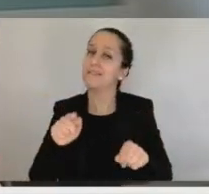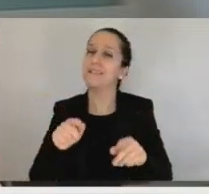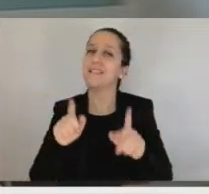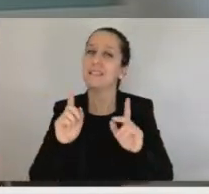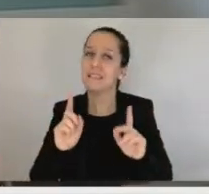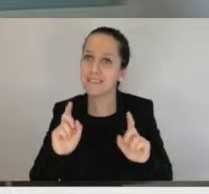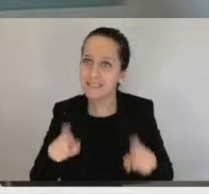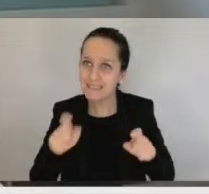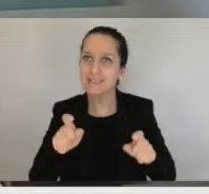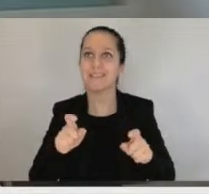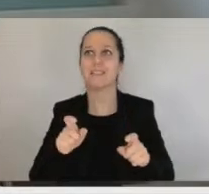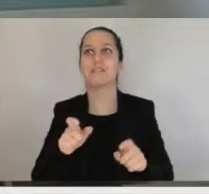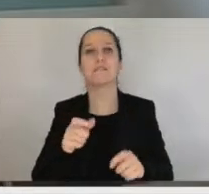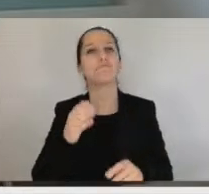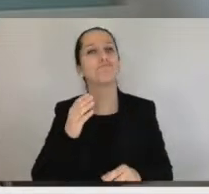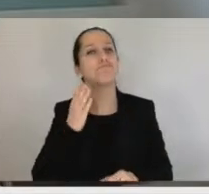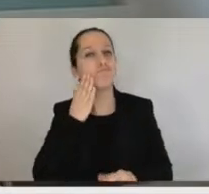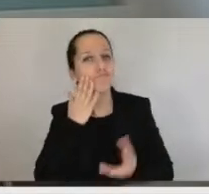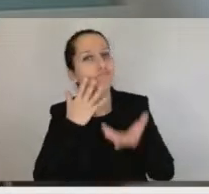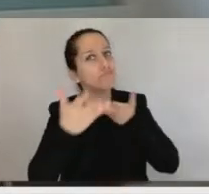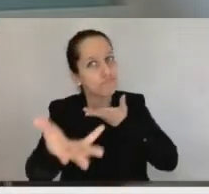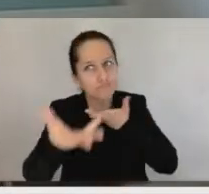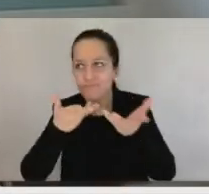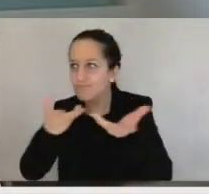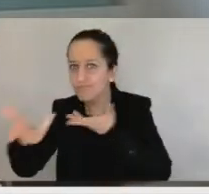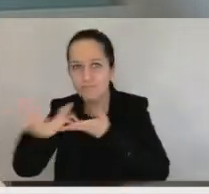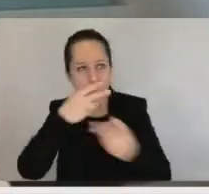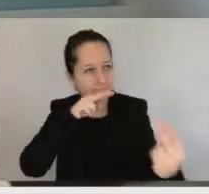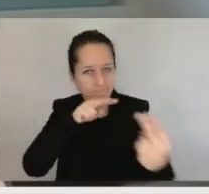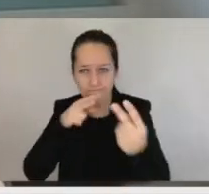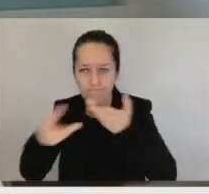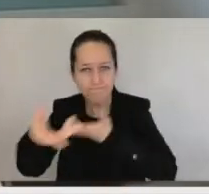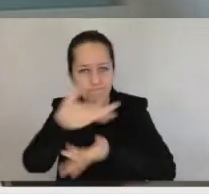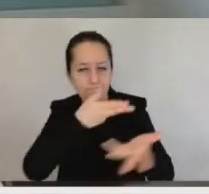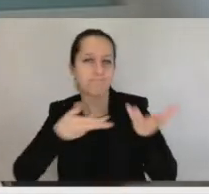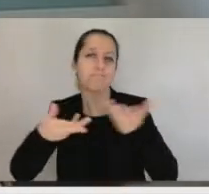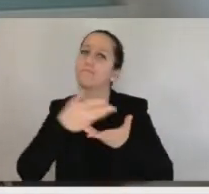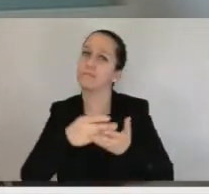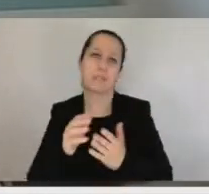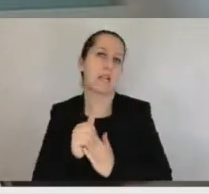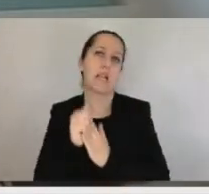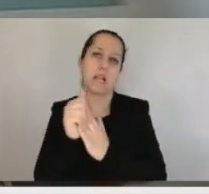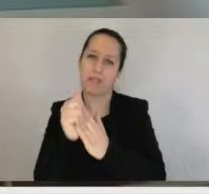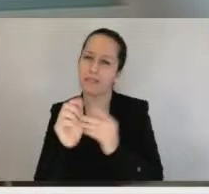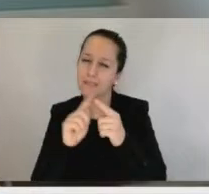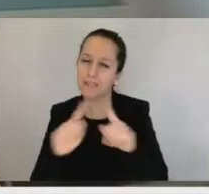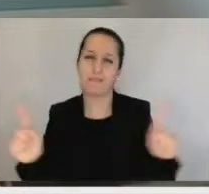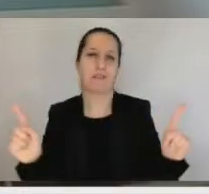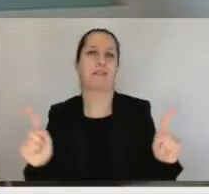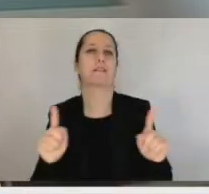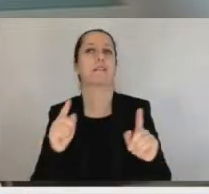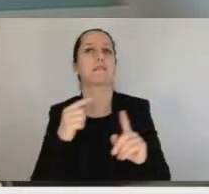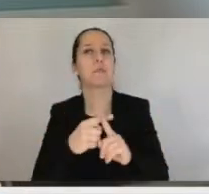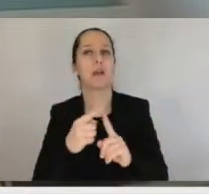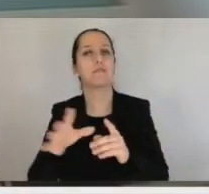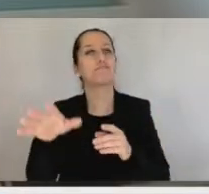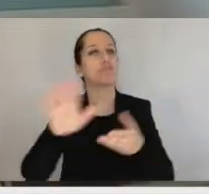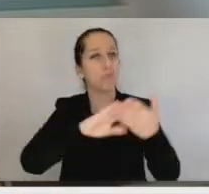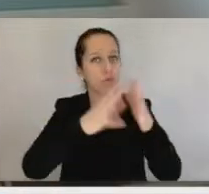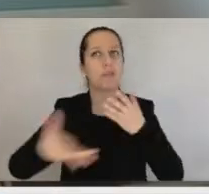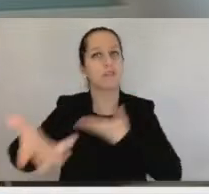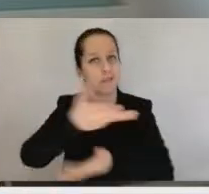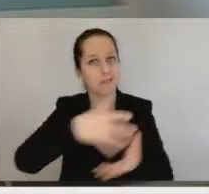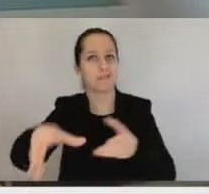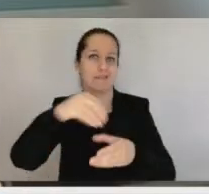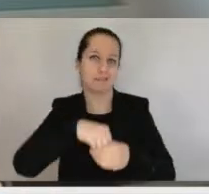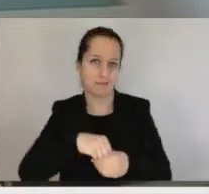vital. And then we need multi-sectoral action. Just to say, I was in Panama a few years ago, trying